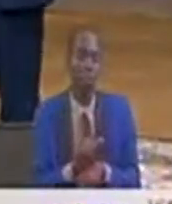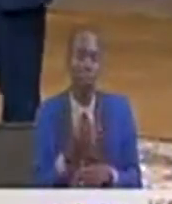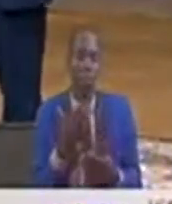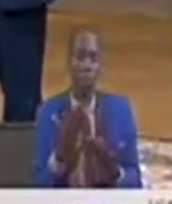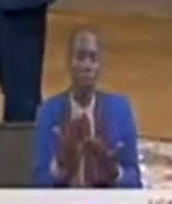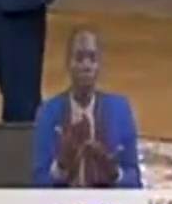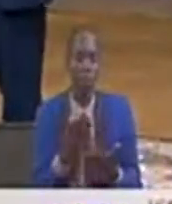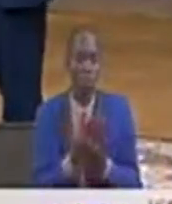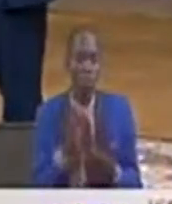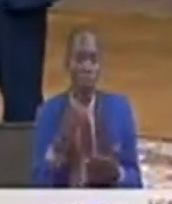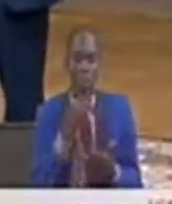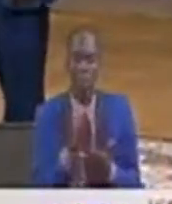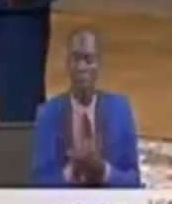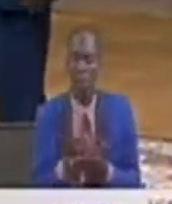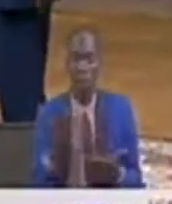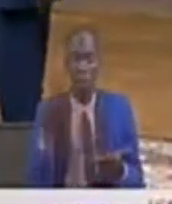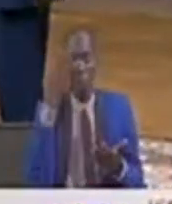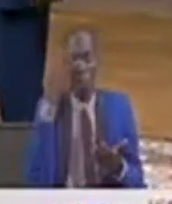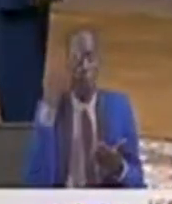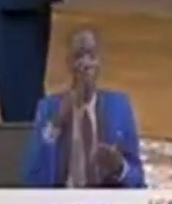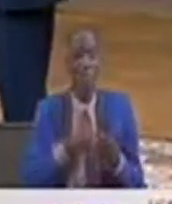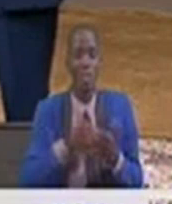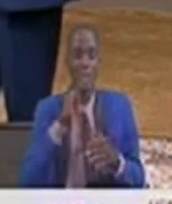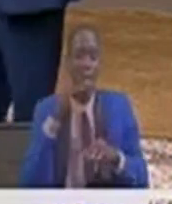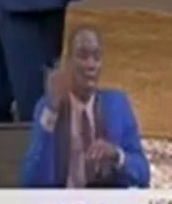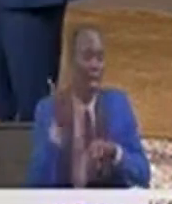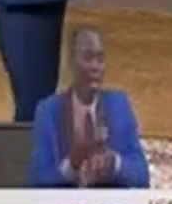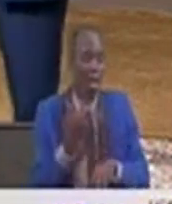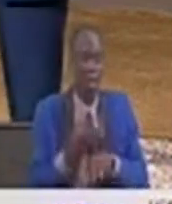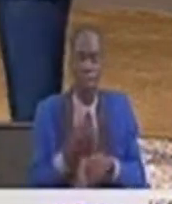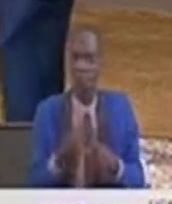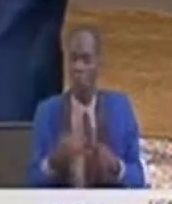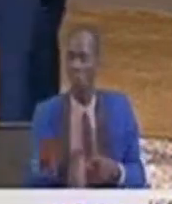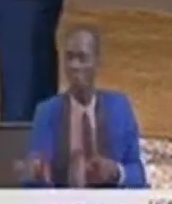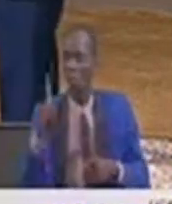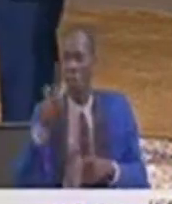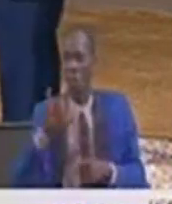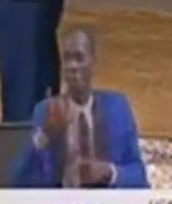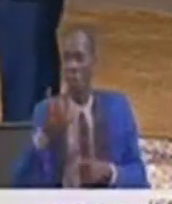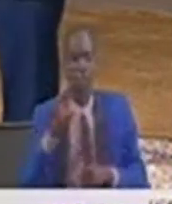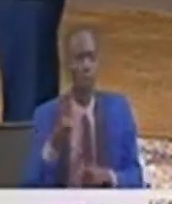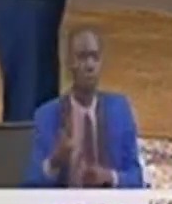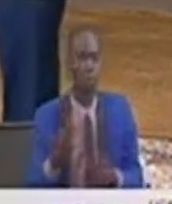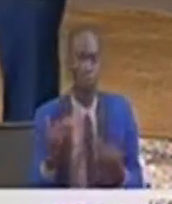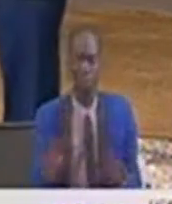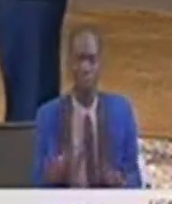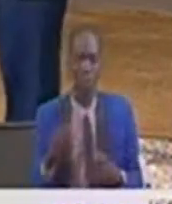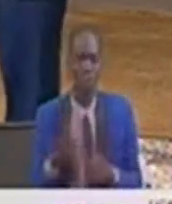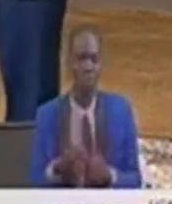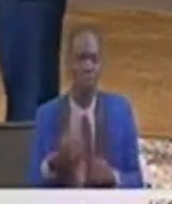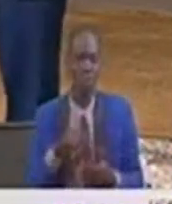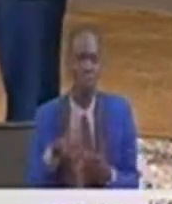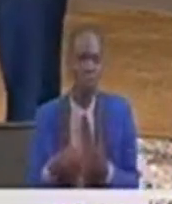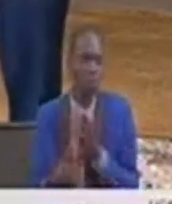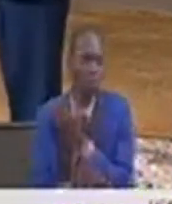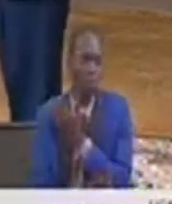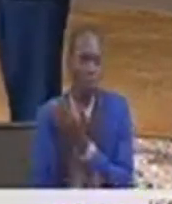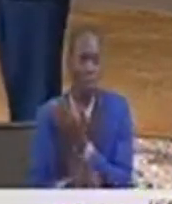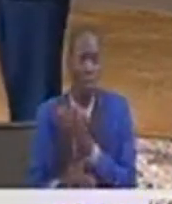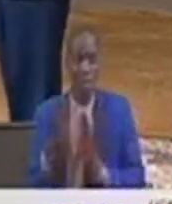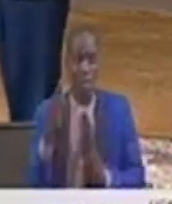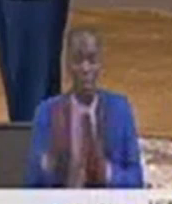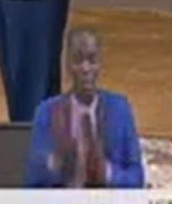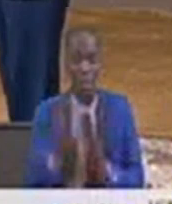the management the real truth about this, I will lose my job. If I lose my job, how